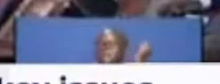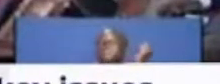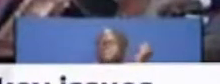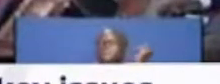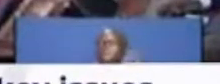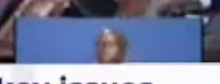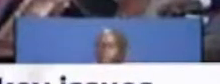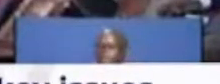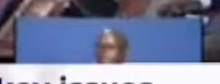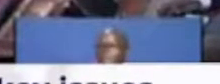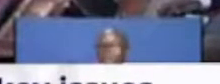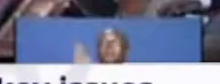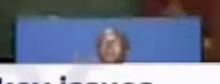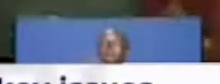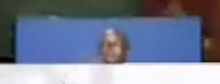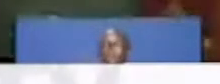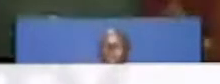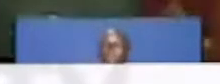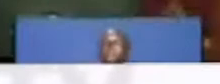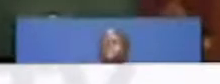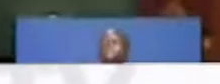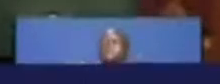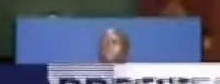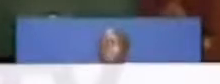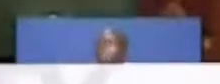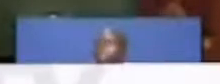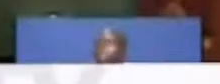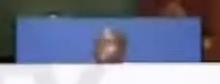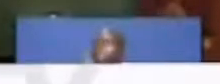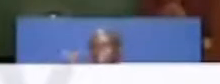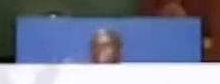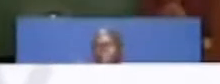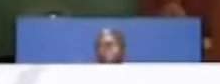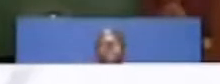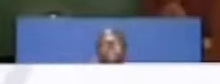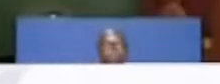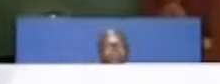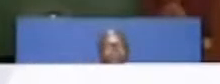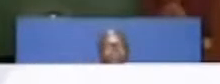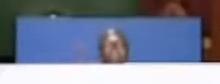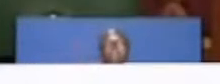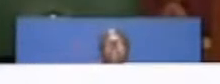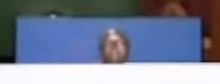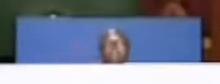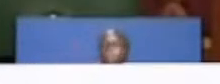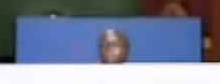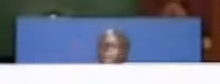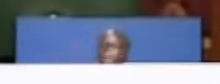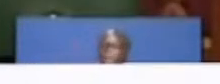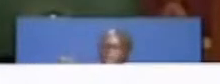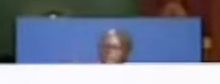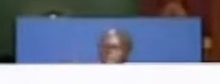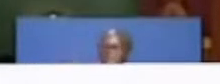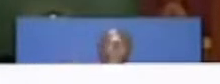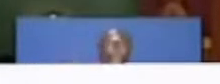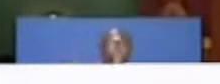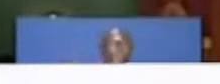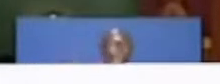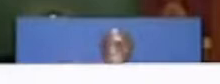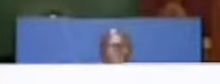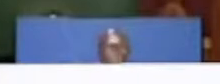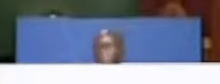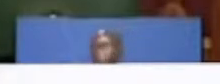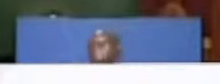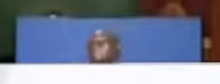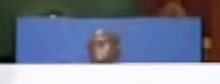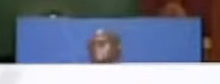most pronounced in water-scarce economies of the informal settlements and in vulnerable communities. For instance,